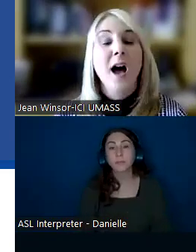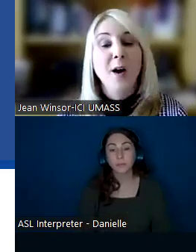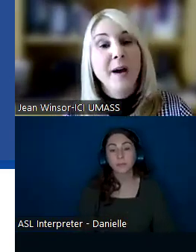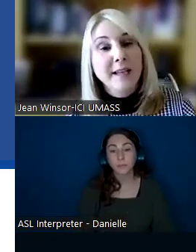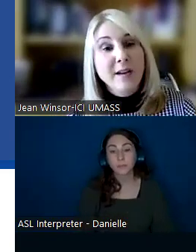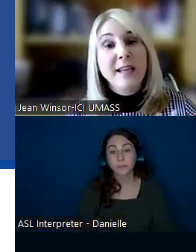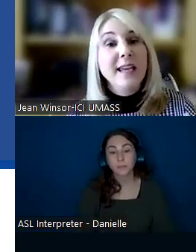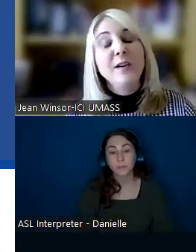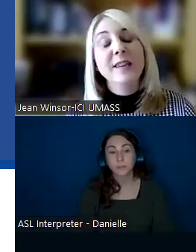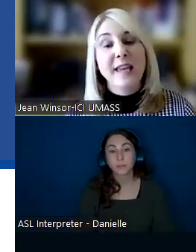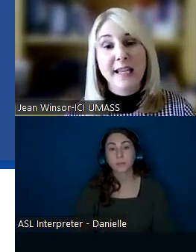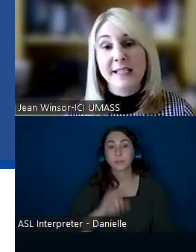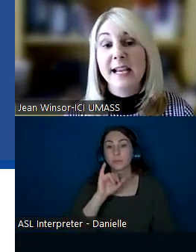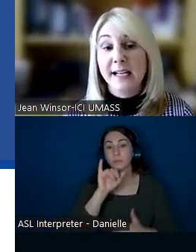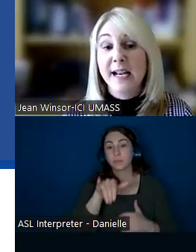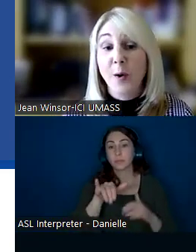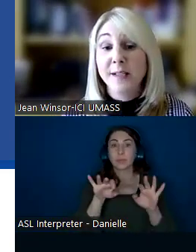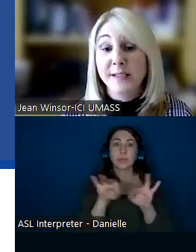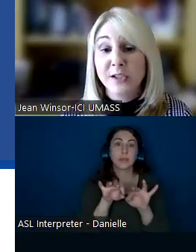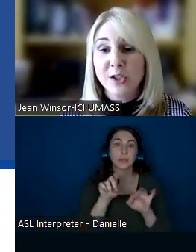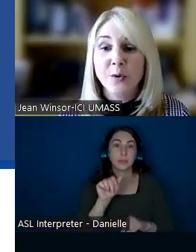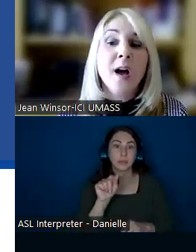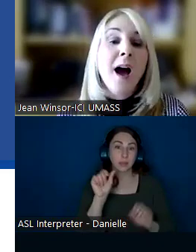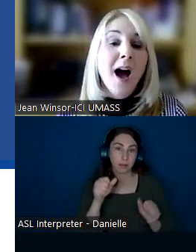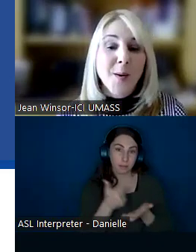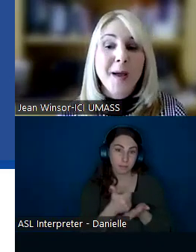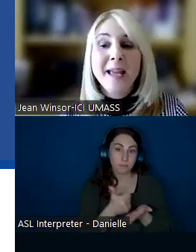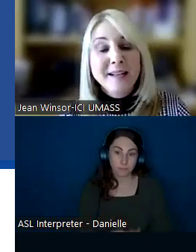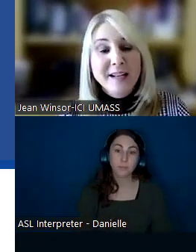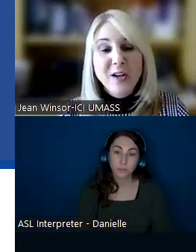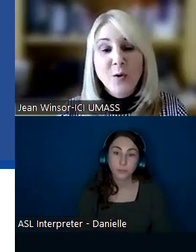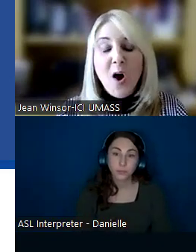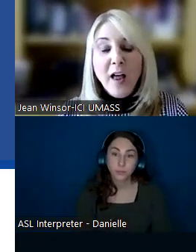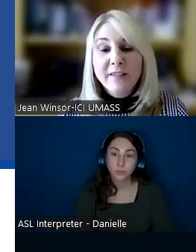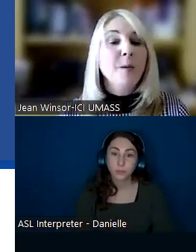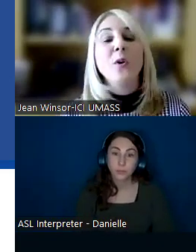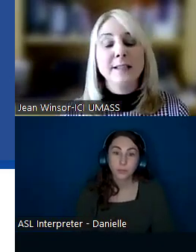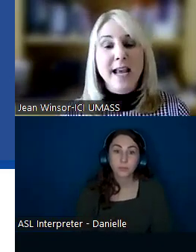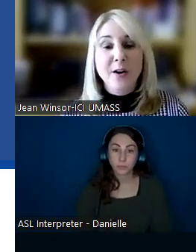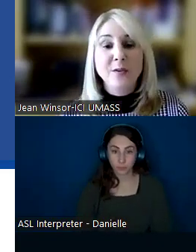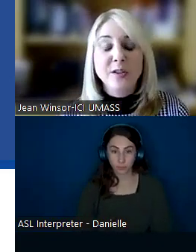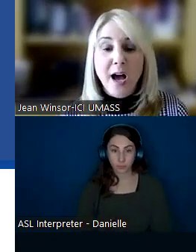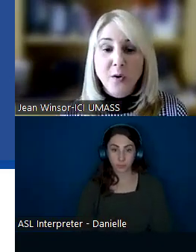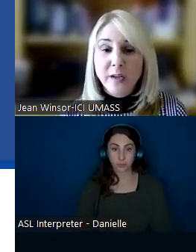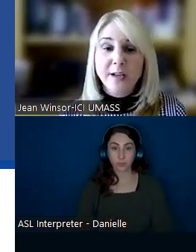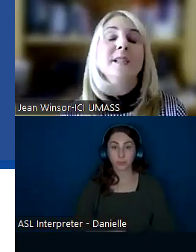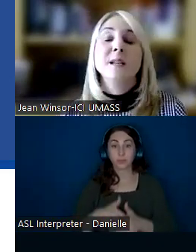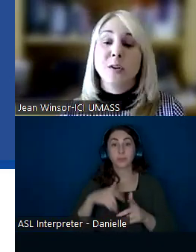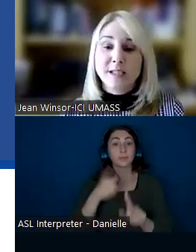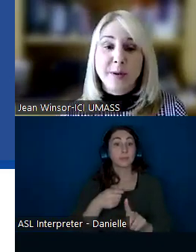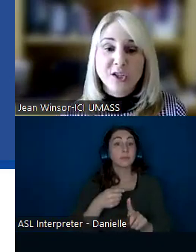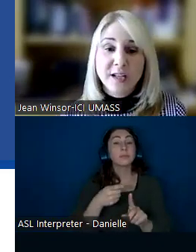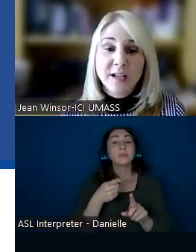really a key thing that data can help us to do. And all of that boils down to not only